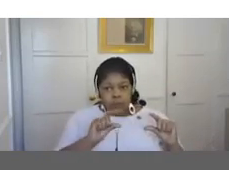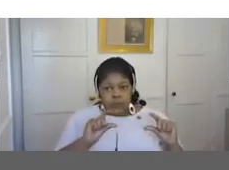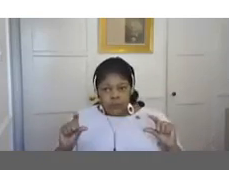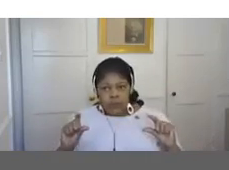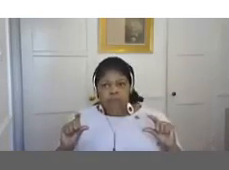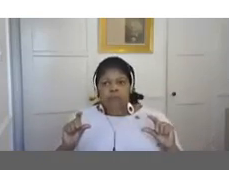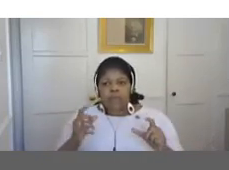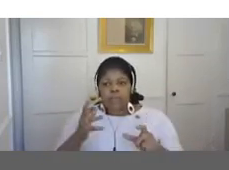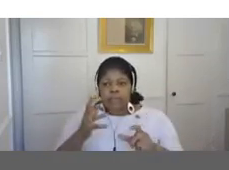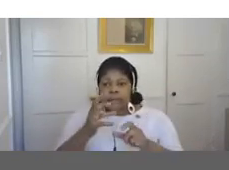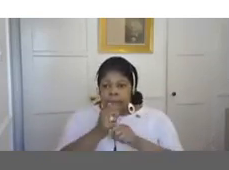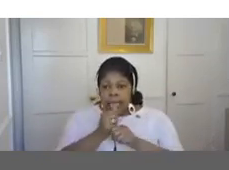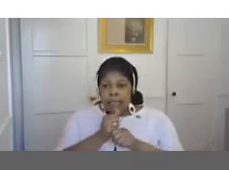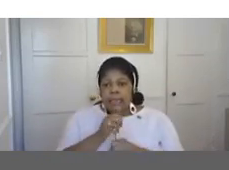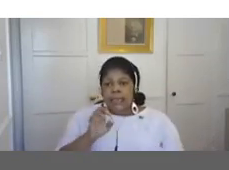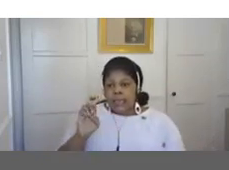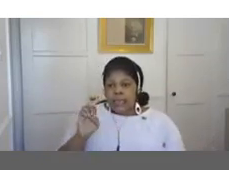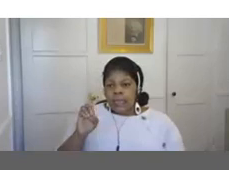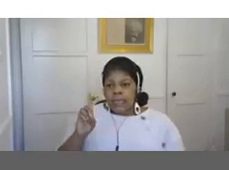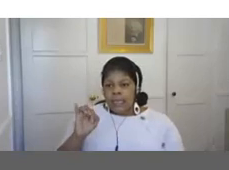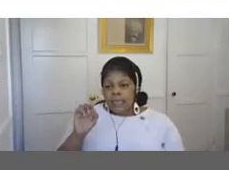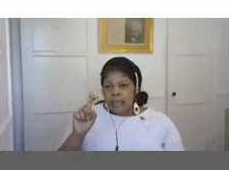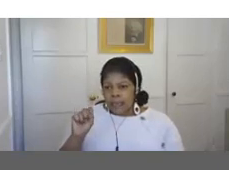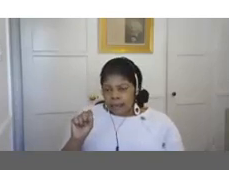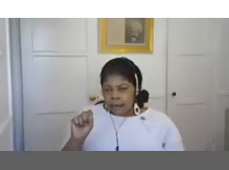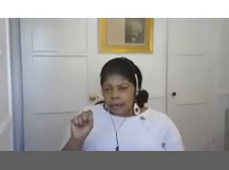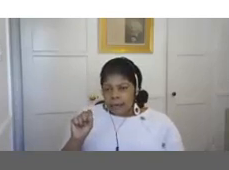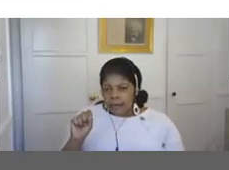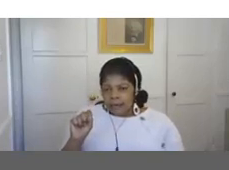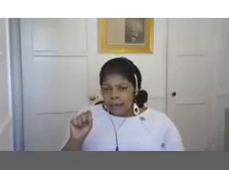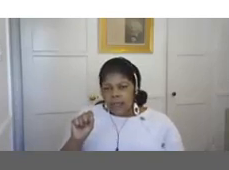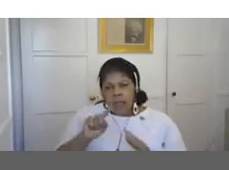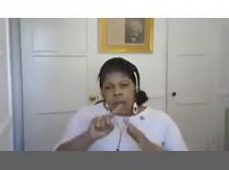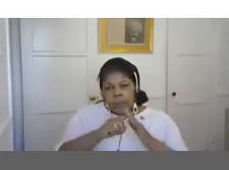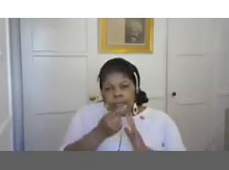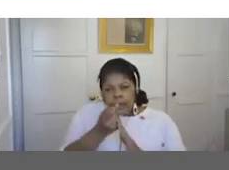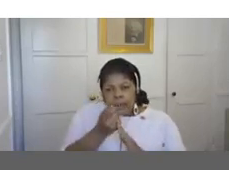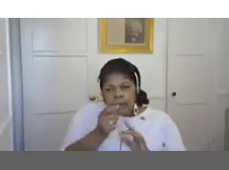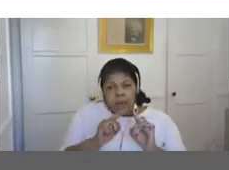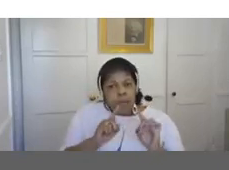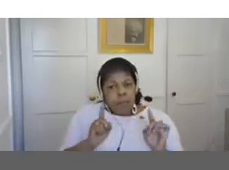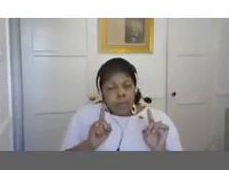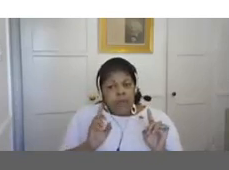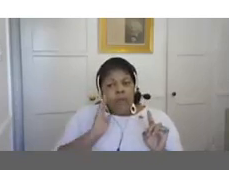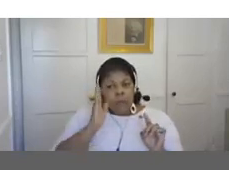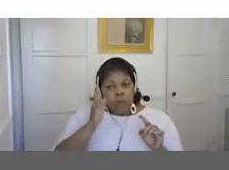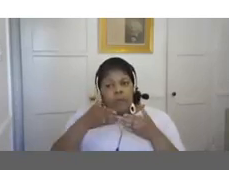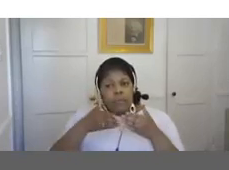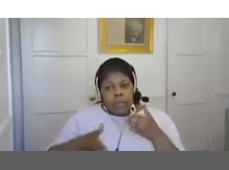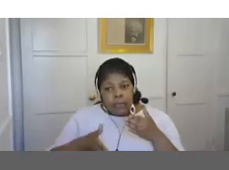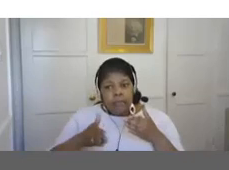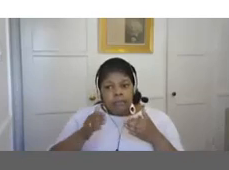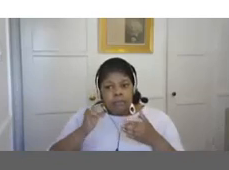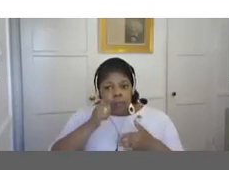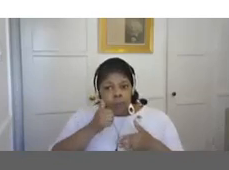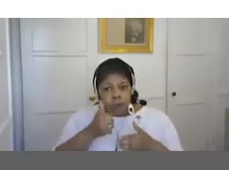And to do that, I'll start this a little bit, but we're going to have to finish up tomorrow, is that we use